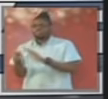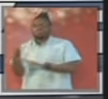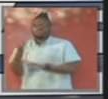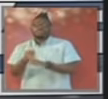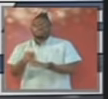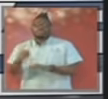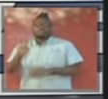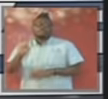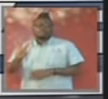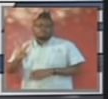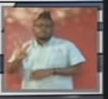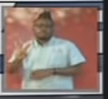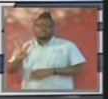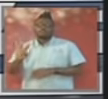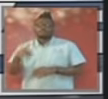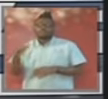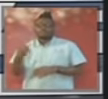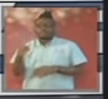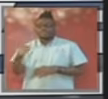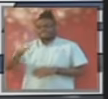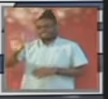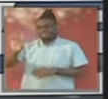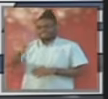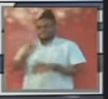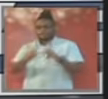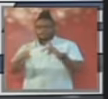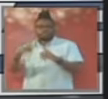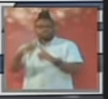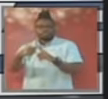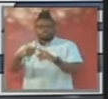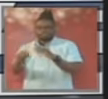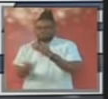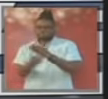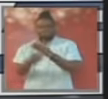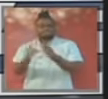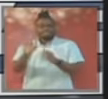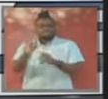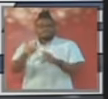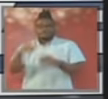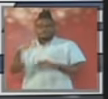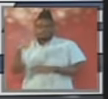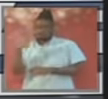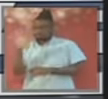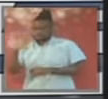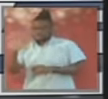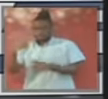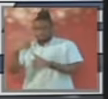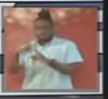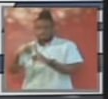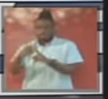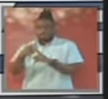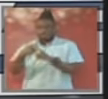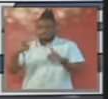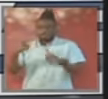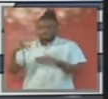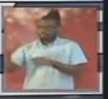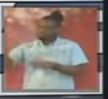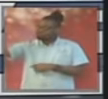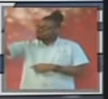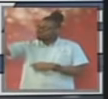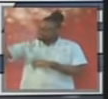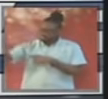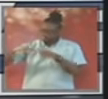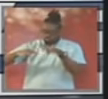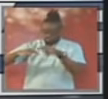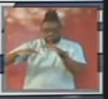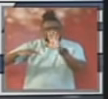cases tested. It is important to note that 5 of these positive cases actually came from repatriated